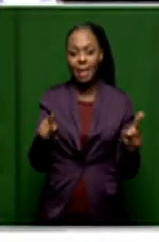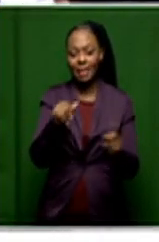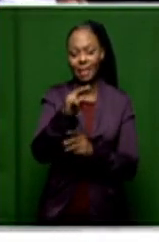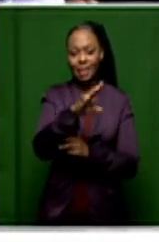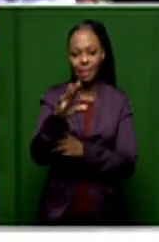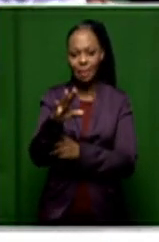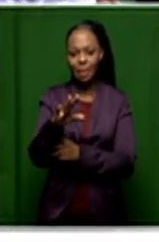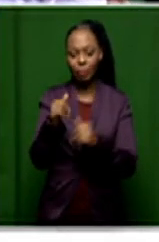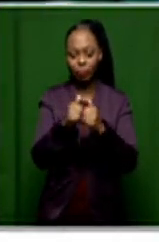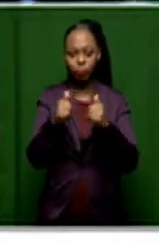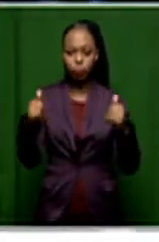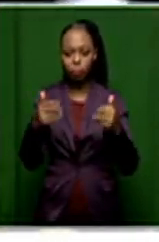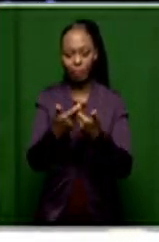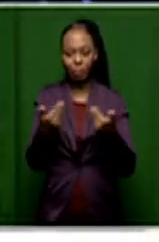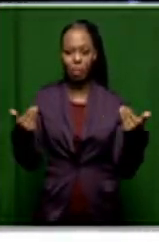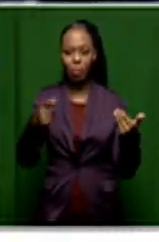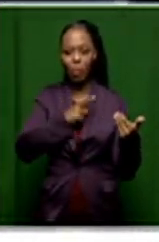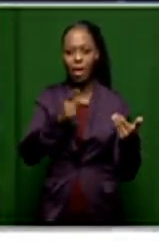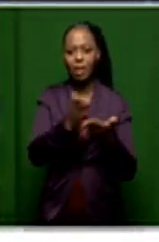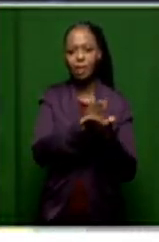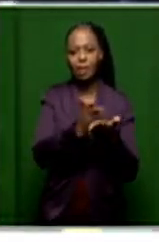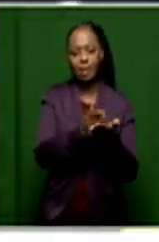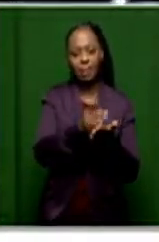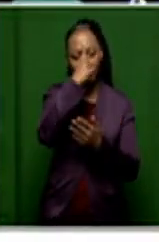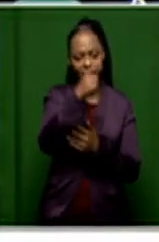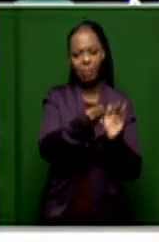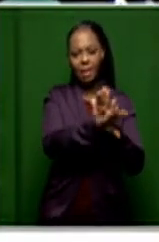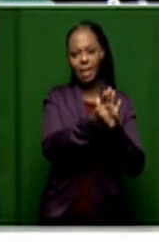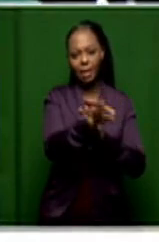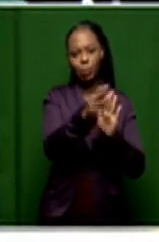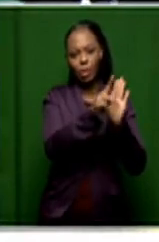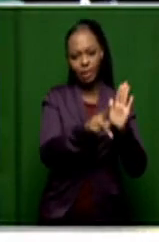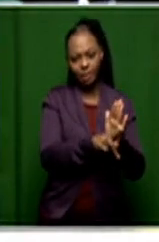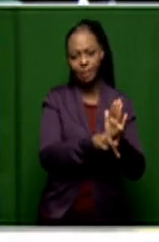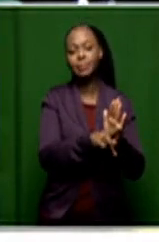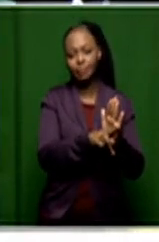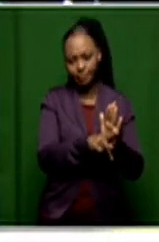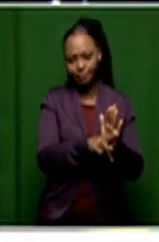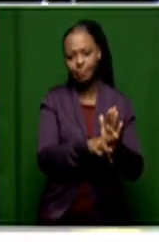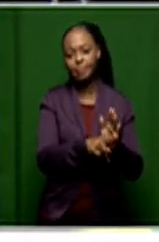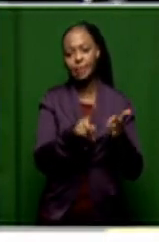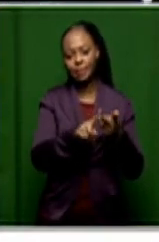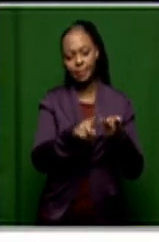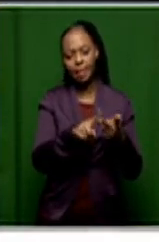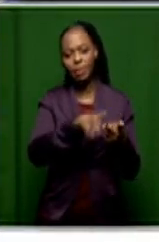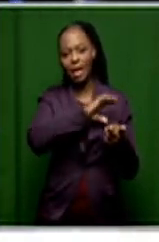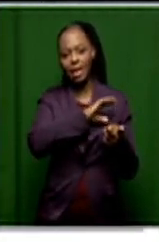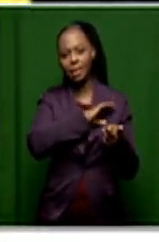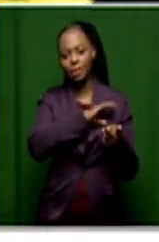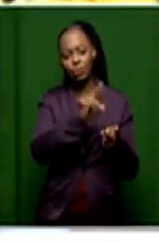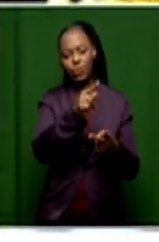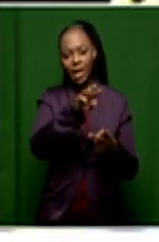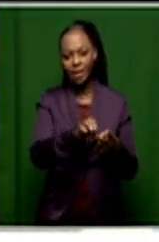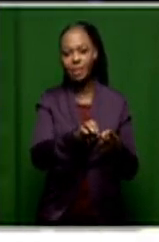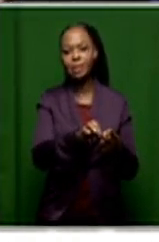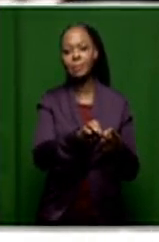in market-oriented policies, that what the marketplace dictates, what credit ratings agencies are calling for,